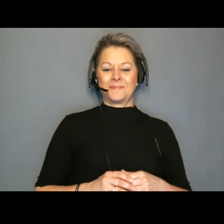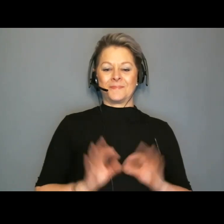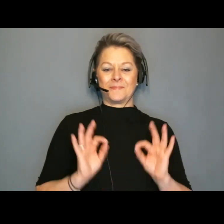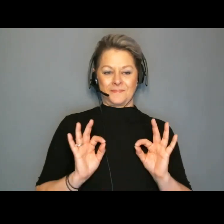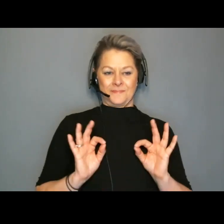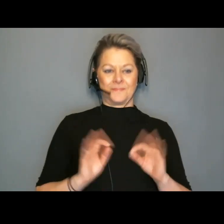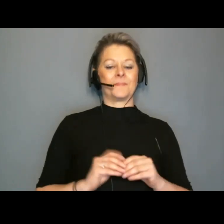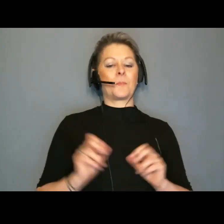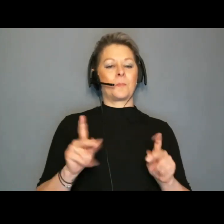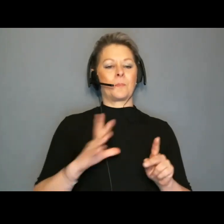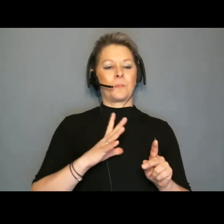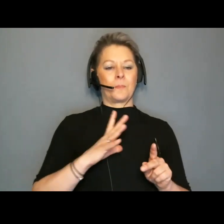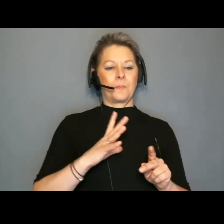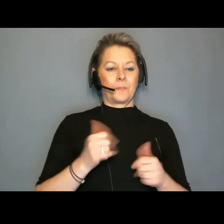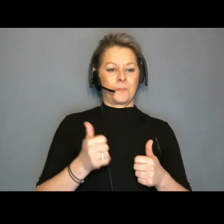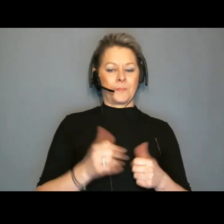See how my slides are going to be.